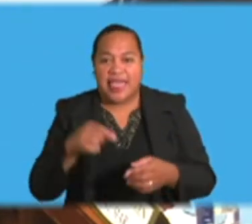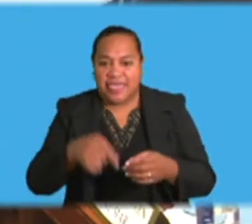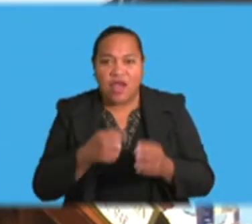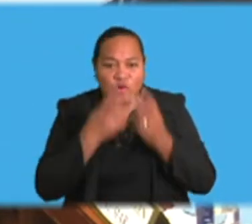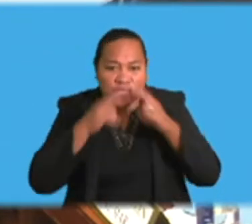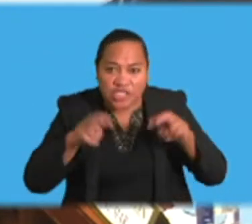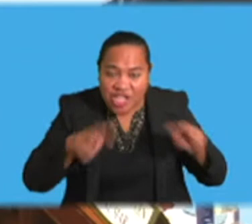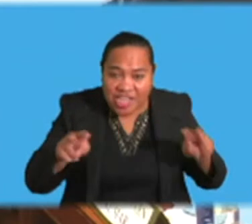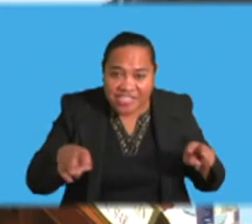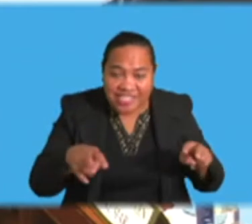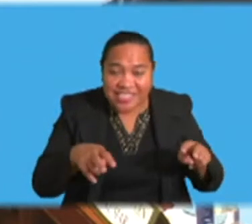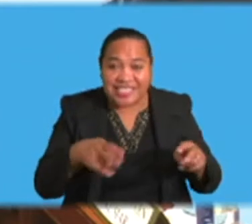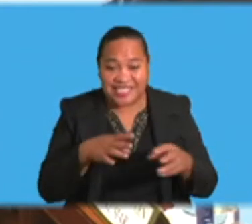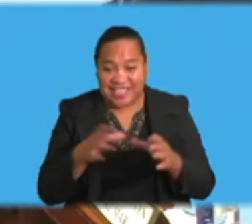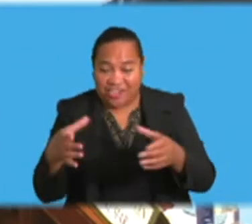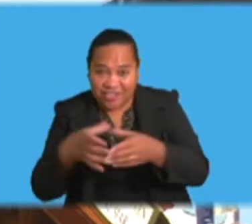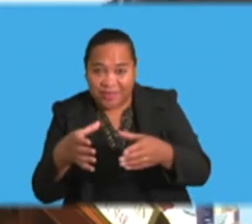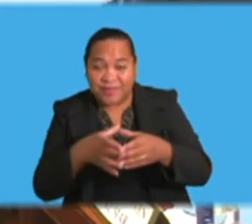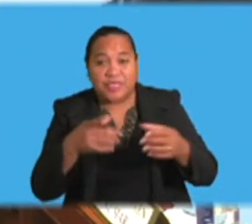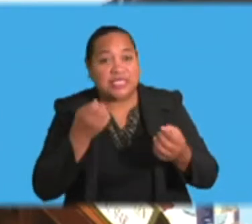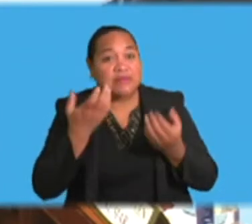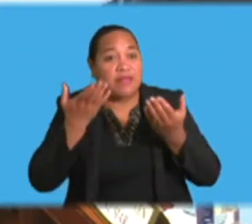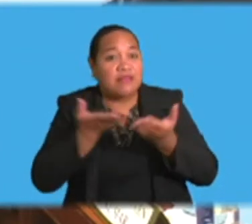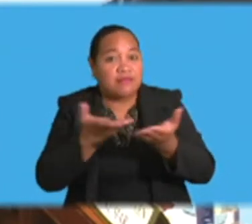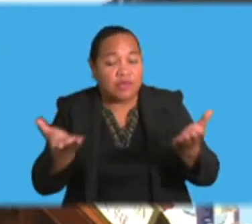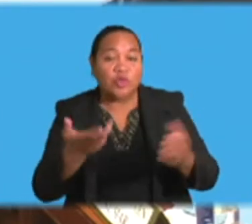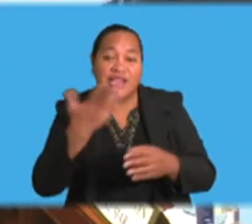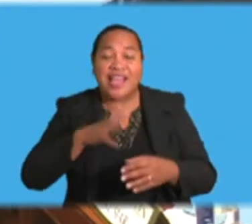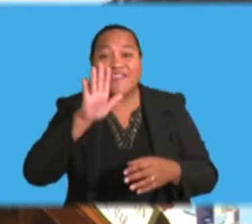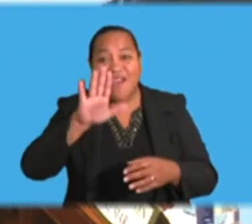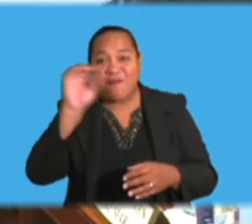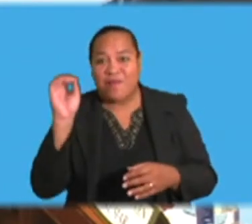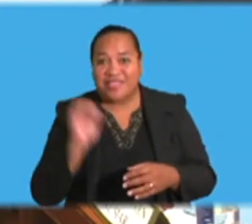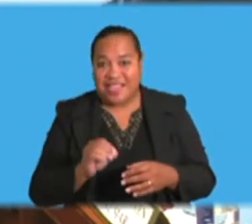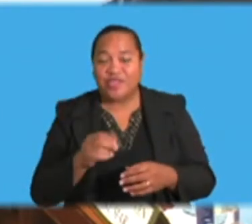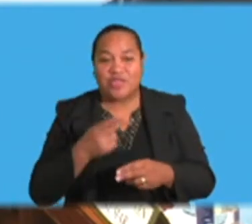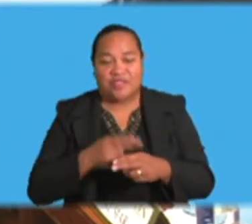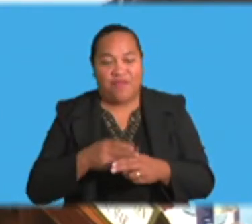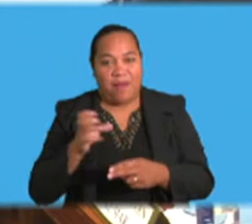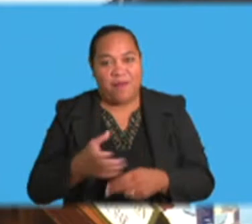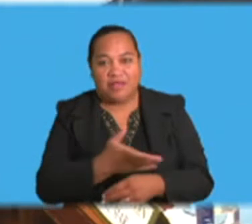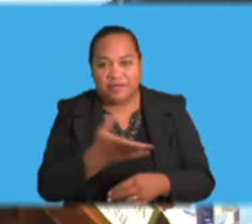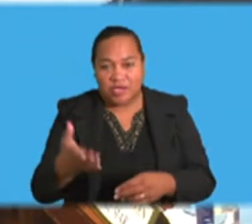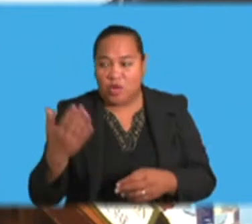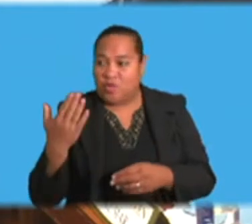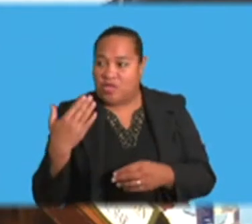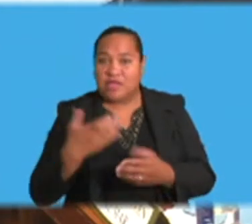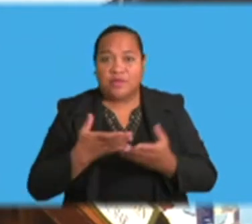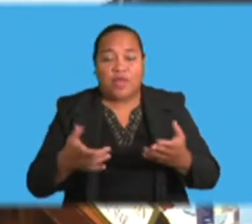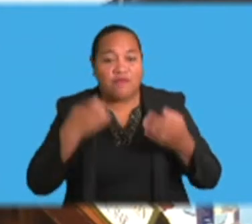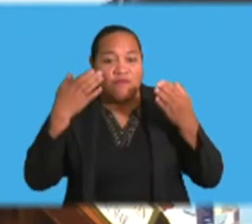currently supply fingerlings to about 95% of these farmers. Recently, we have focused